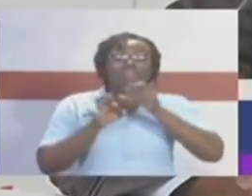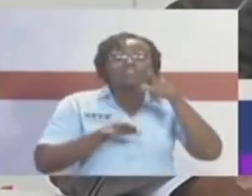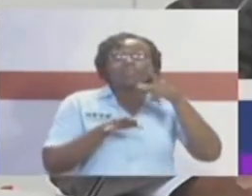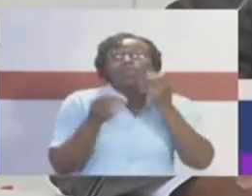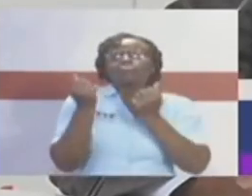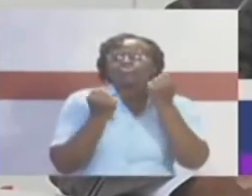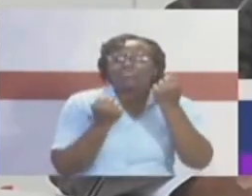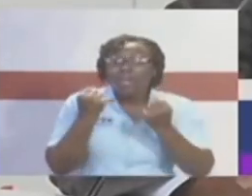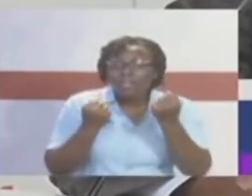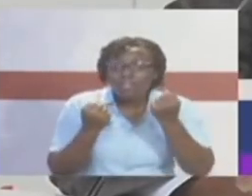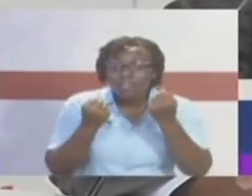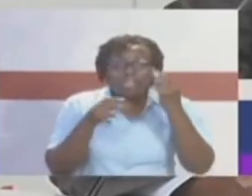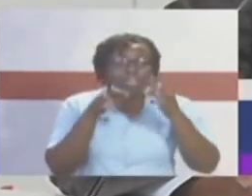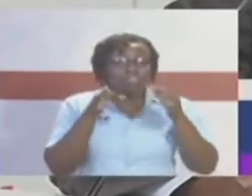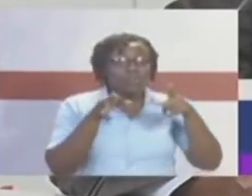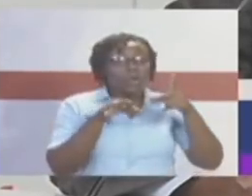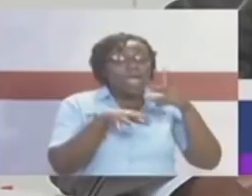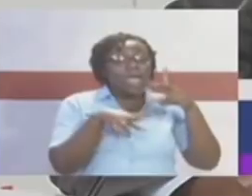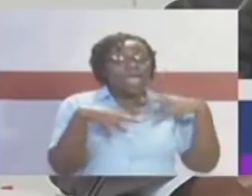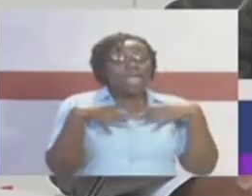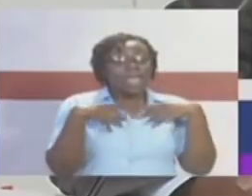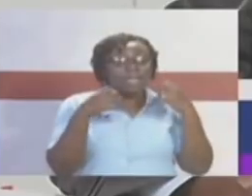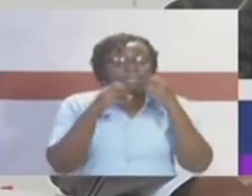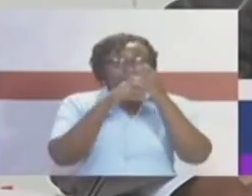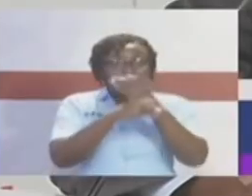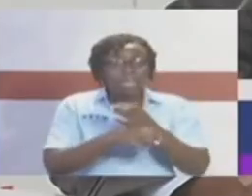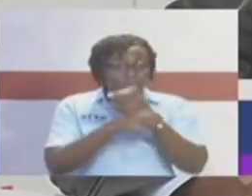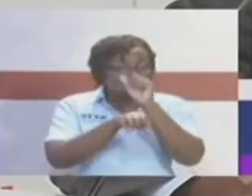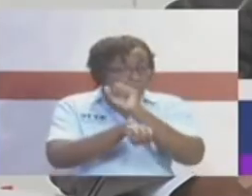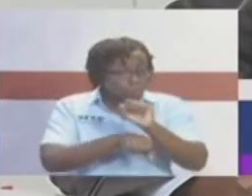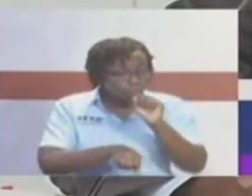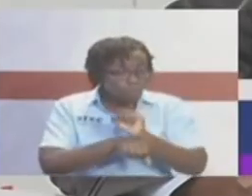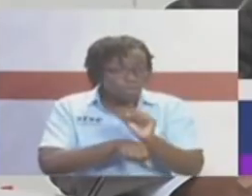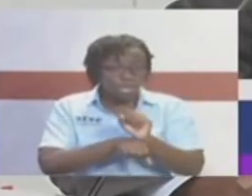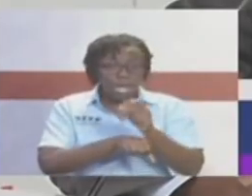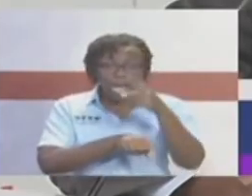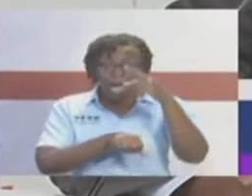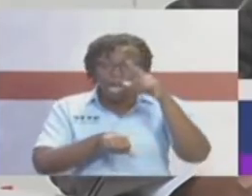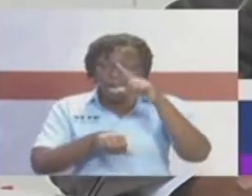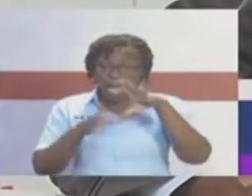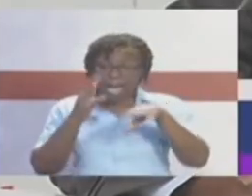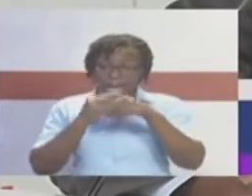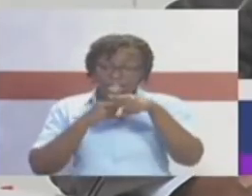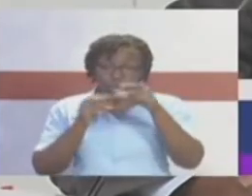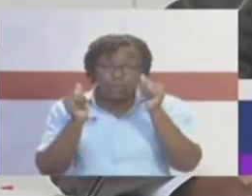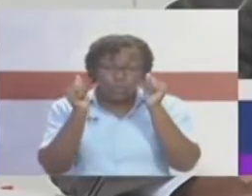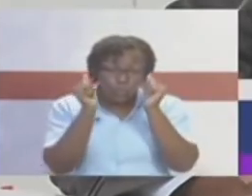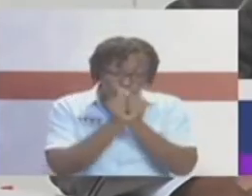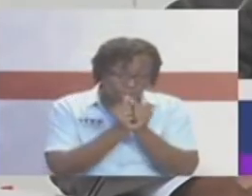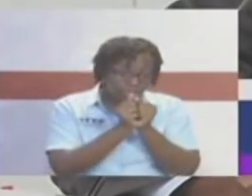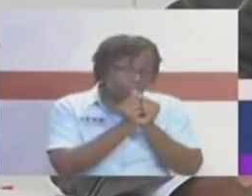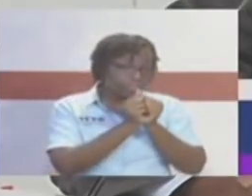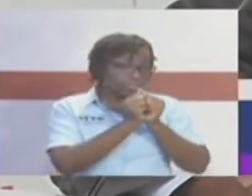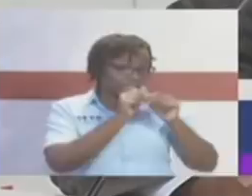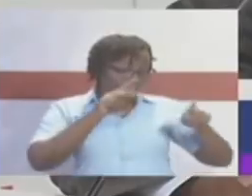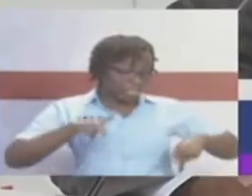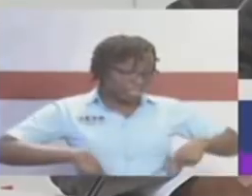worker, and you are around dialysis patients, please get